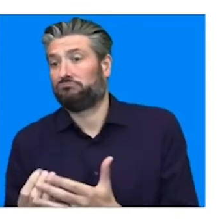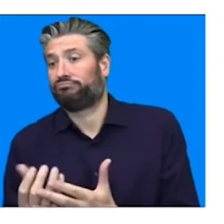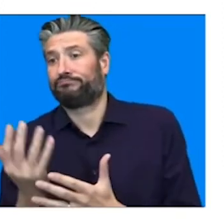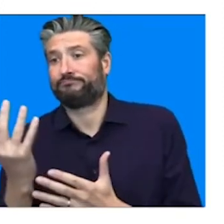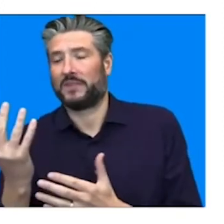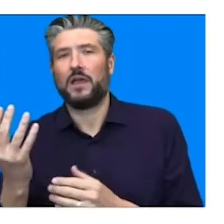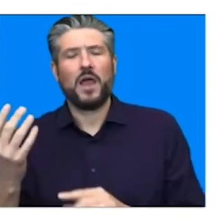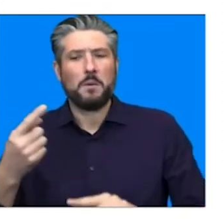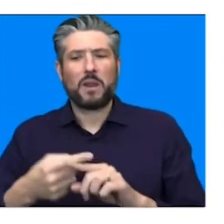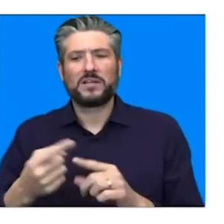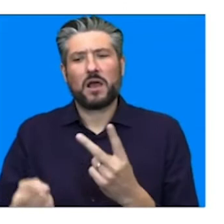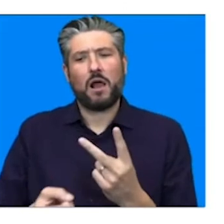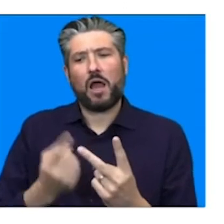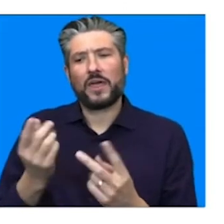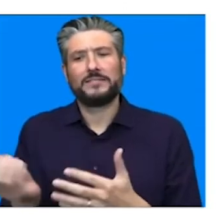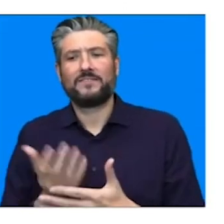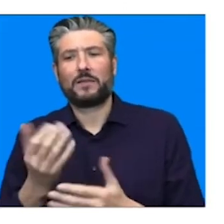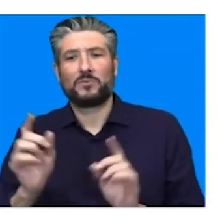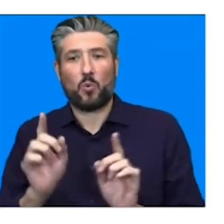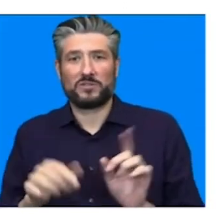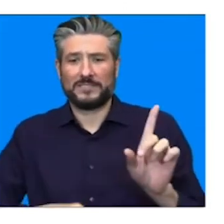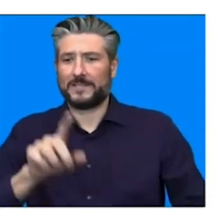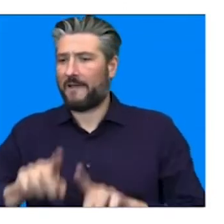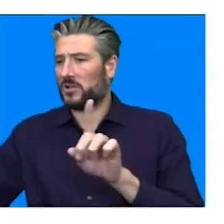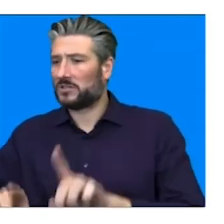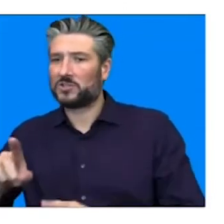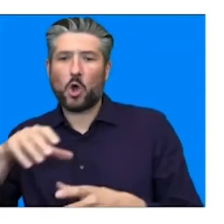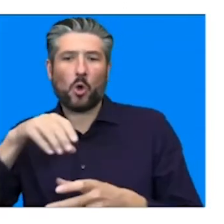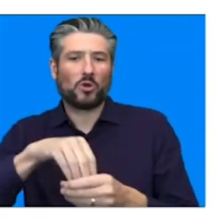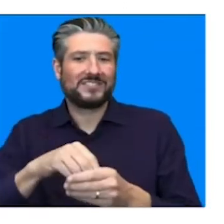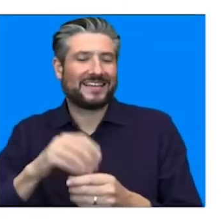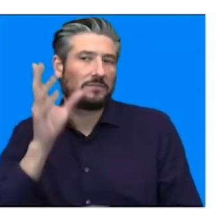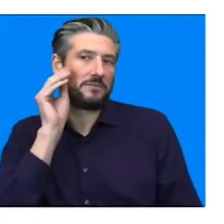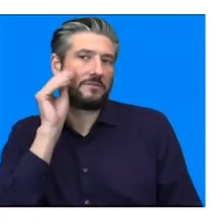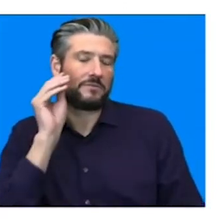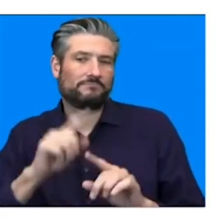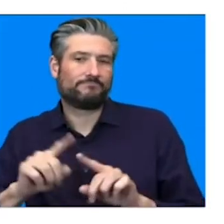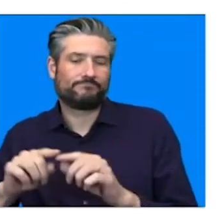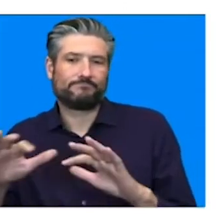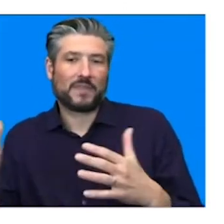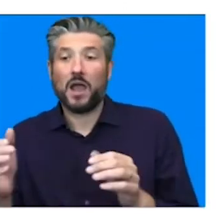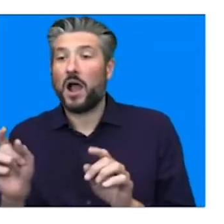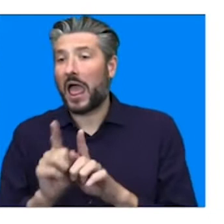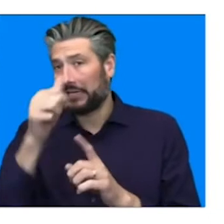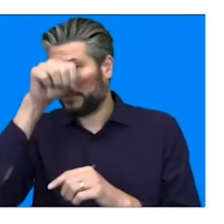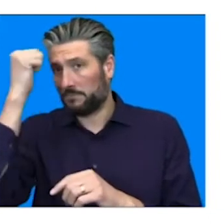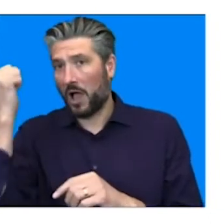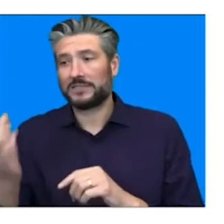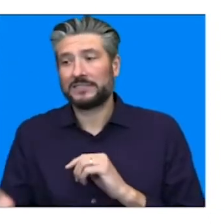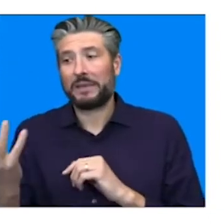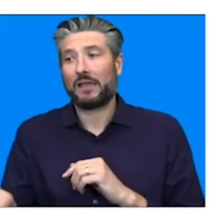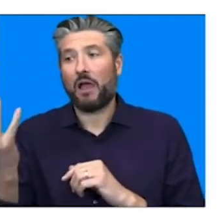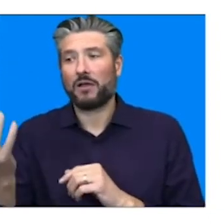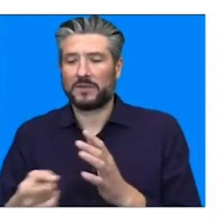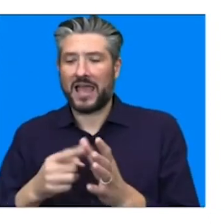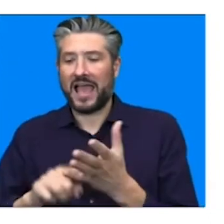more diverse ways in which people can listen to content. The growing use of smart speakers such as Alexa, Google, and